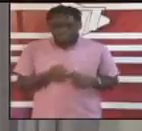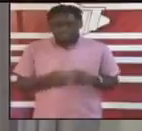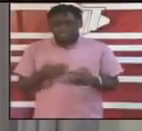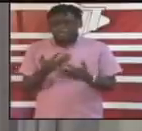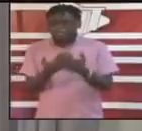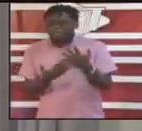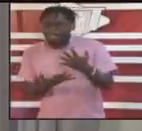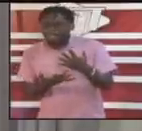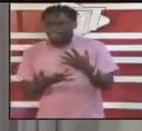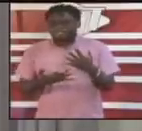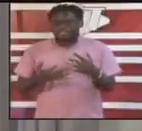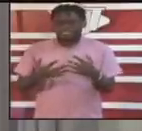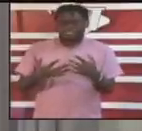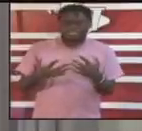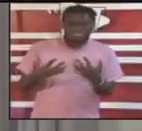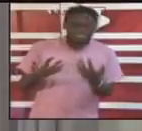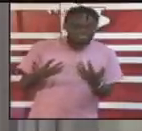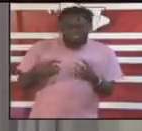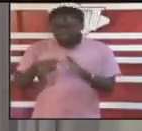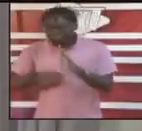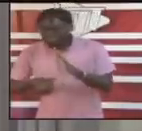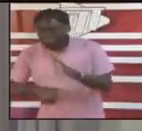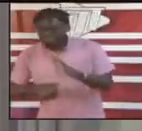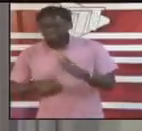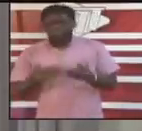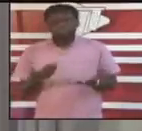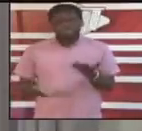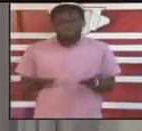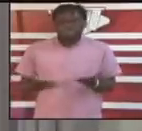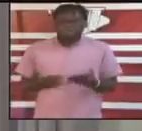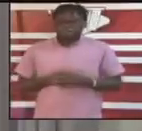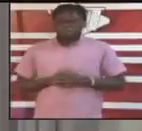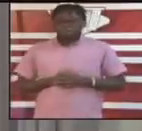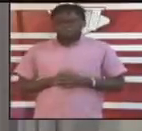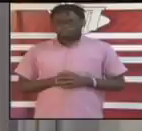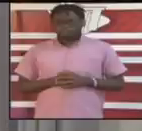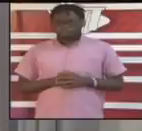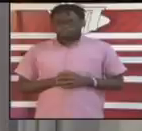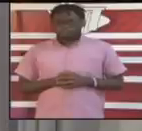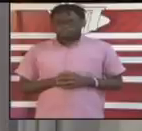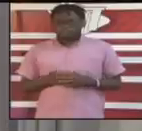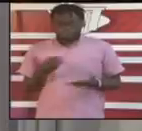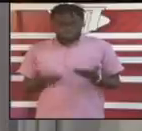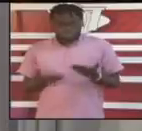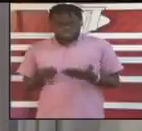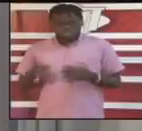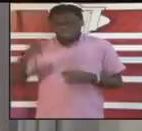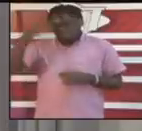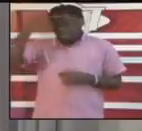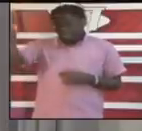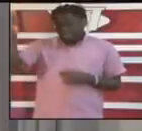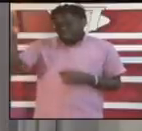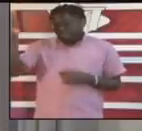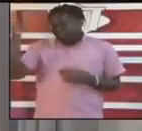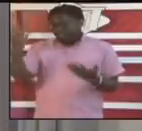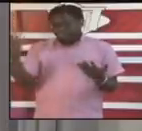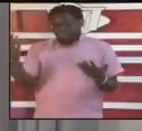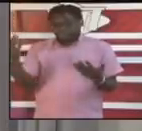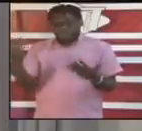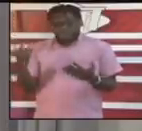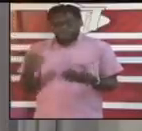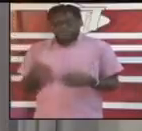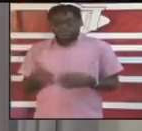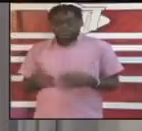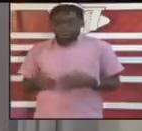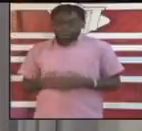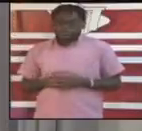population. A lot of this is attributable worldwide to social activity of this age